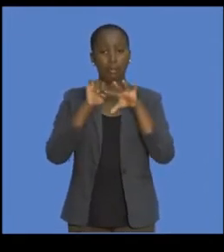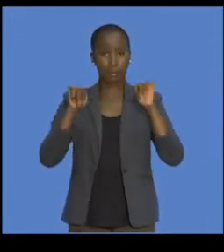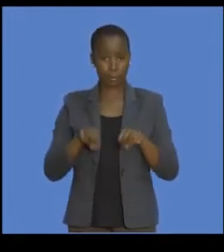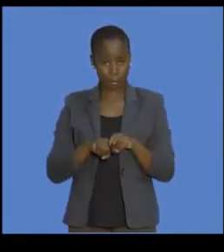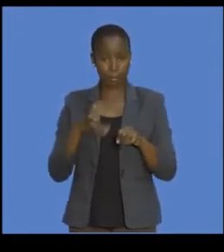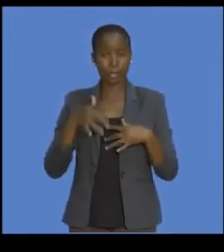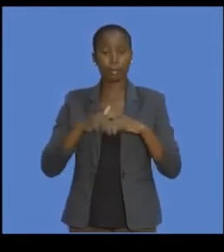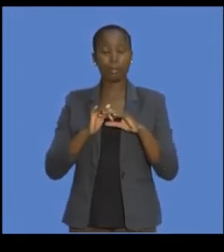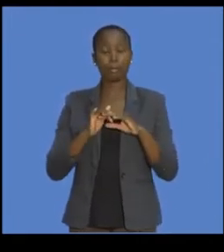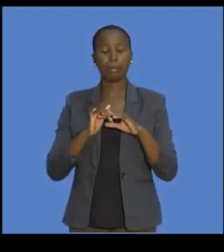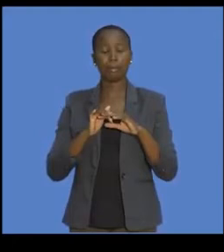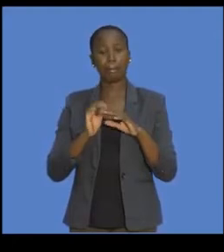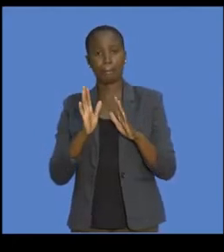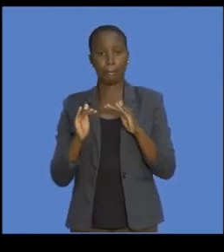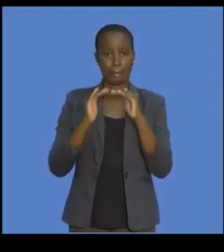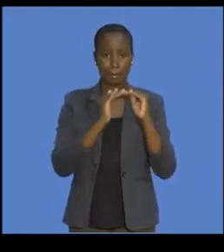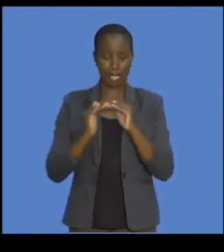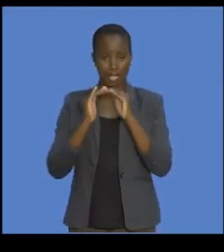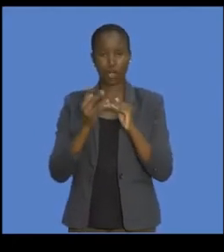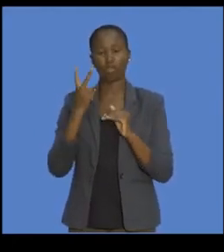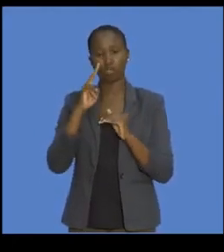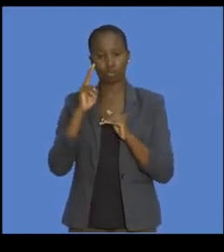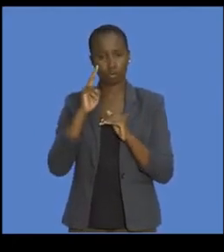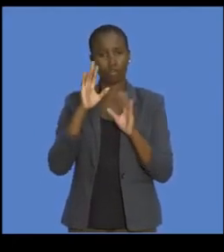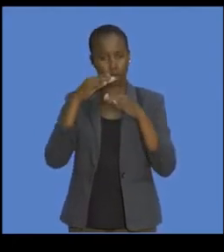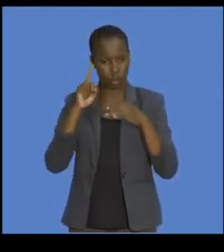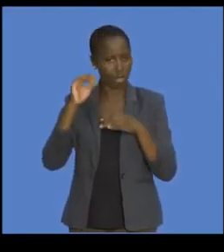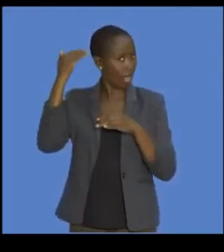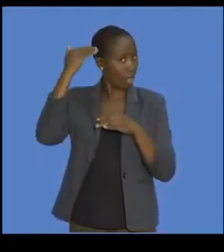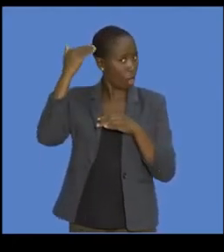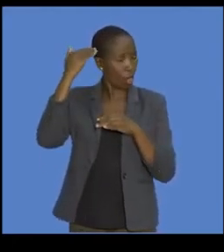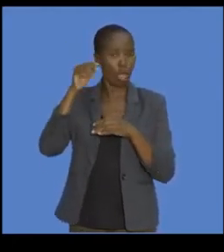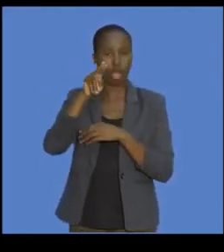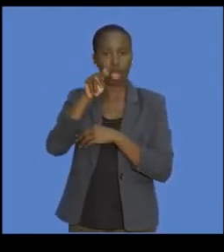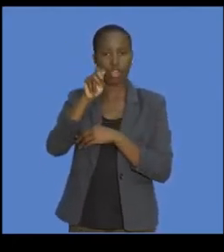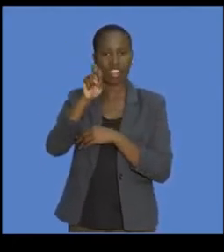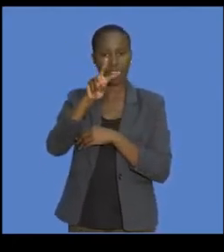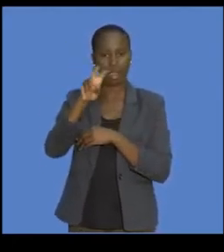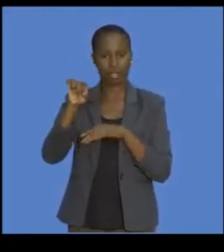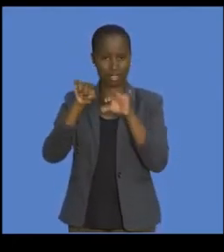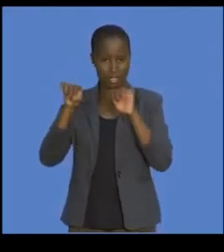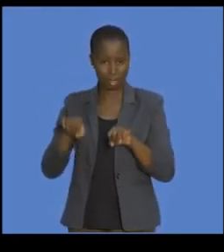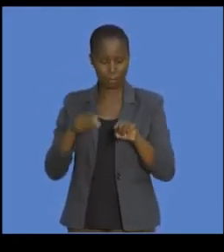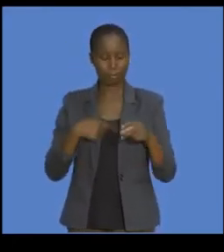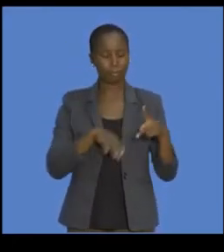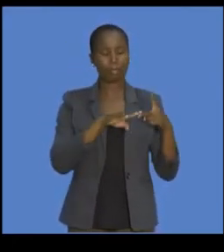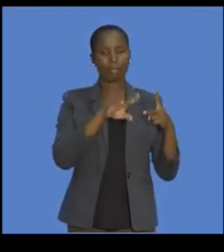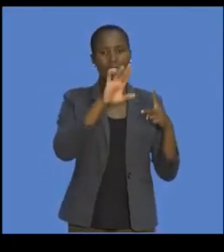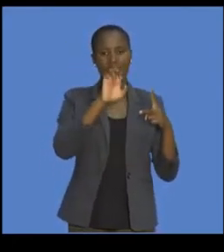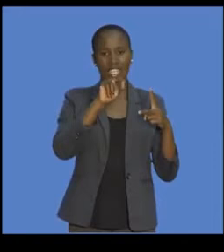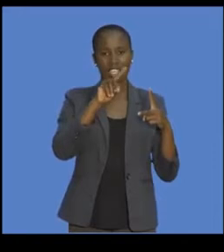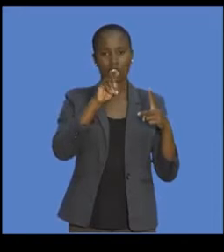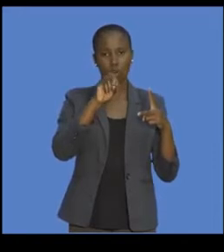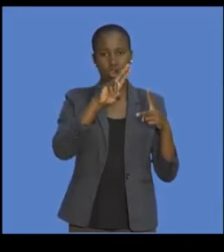balance. We're going to have an overview of the nervous system, and we're going to overview the endocrine system, and then focus on